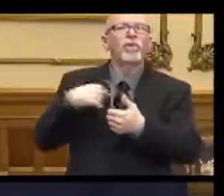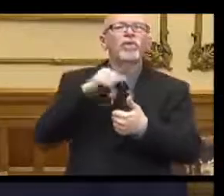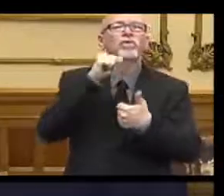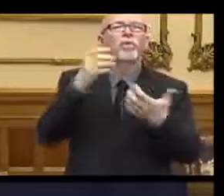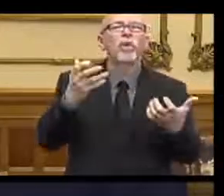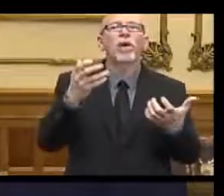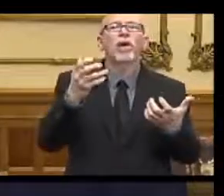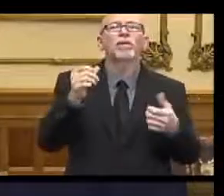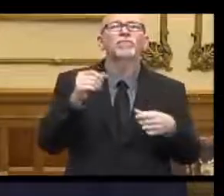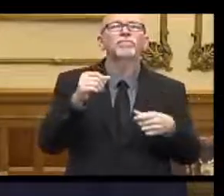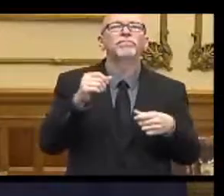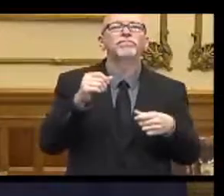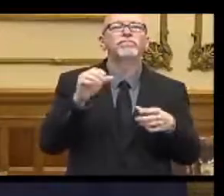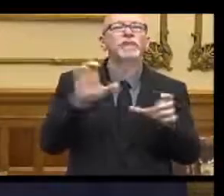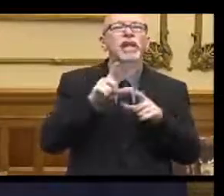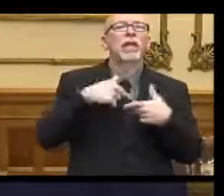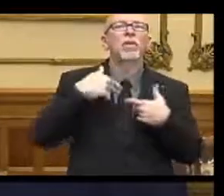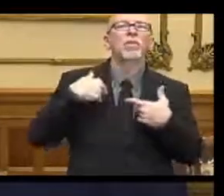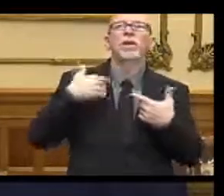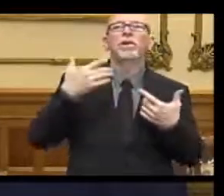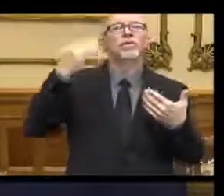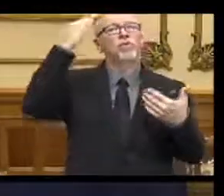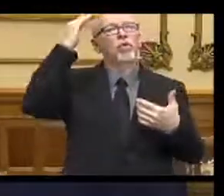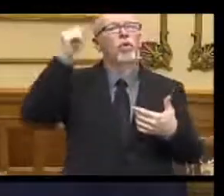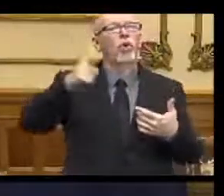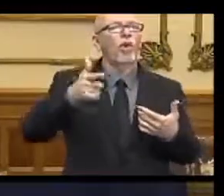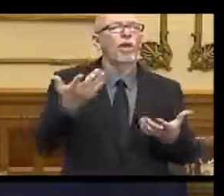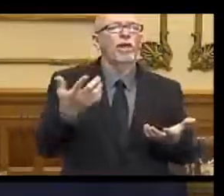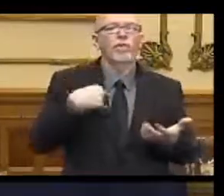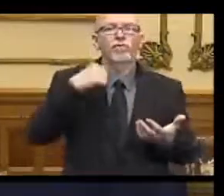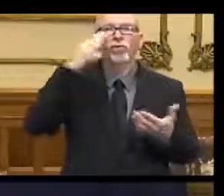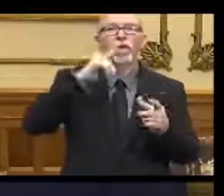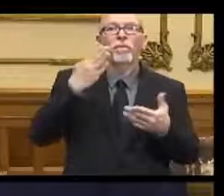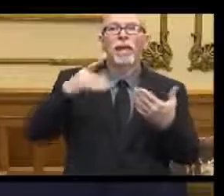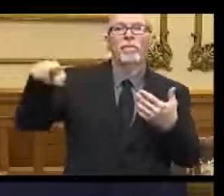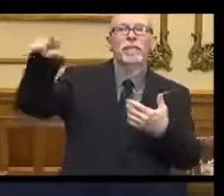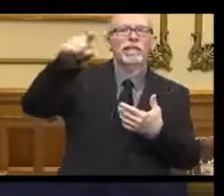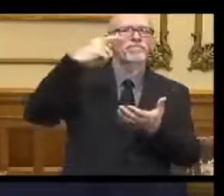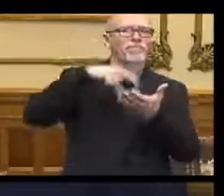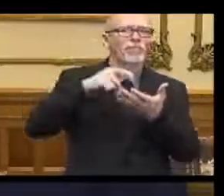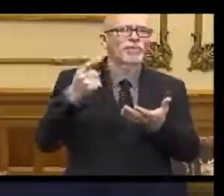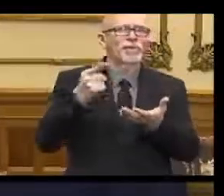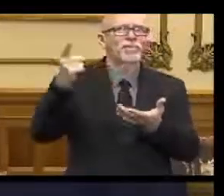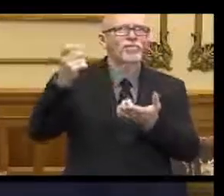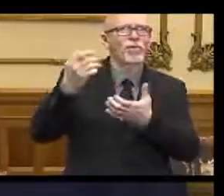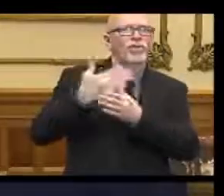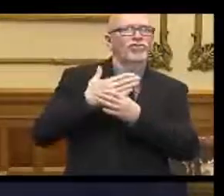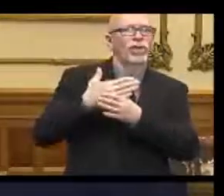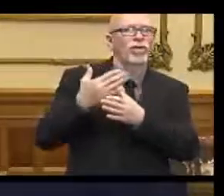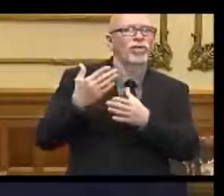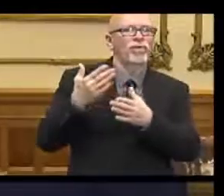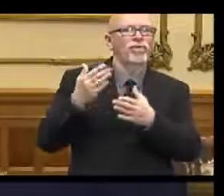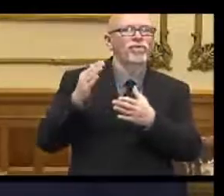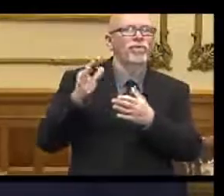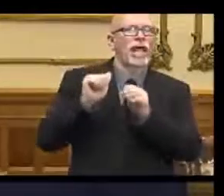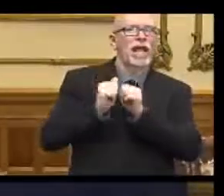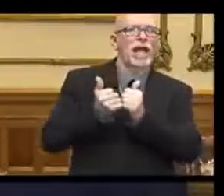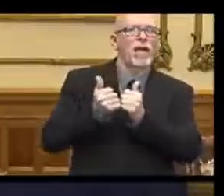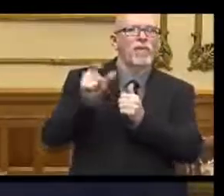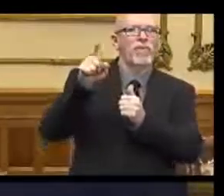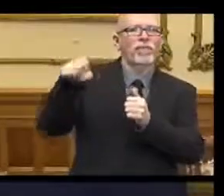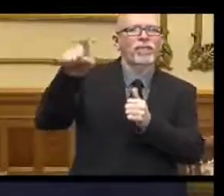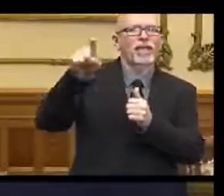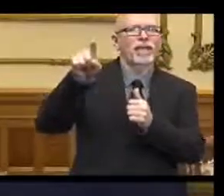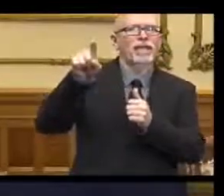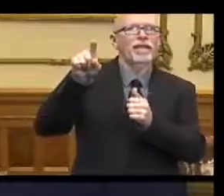want to act like we had all the answers right now. If they were seeing something, if they wanted to share how they